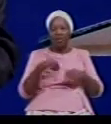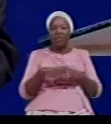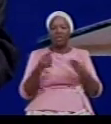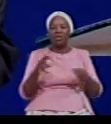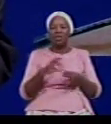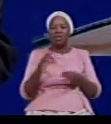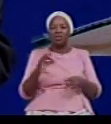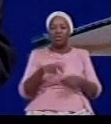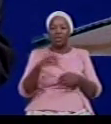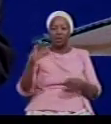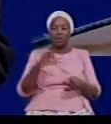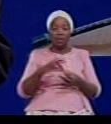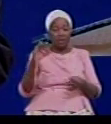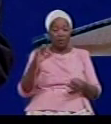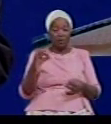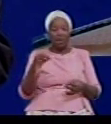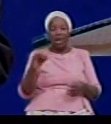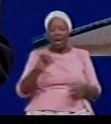takes